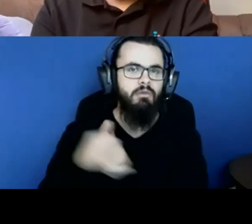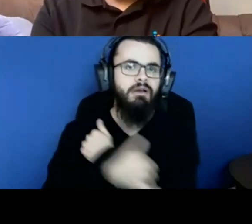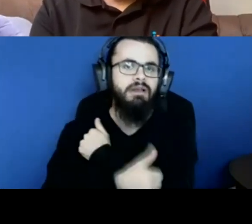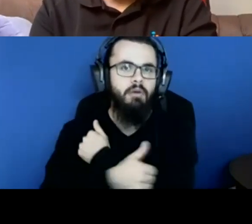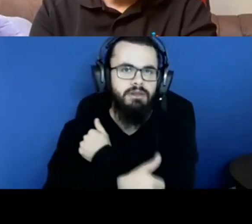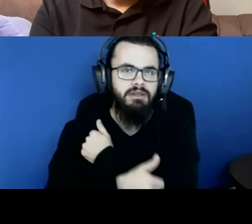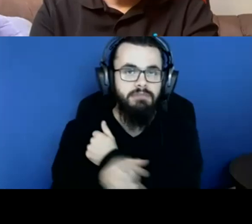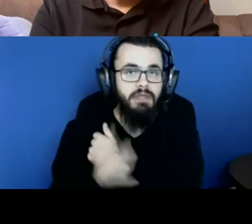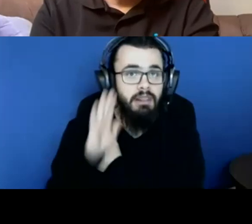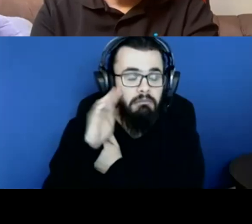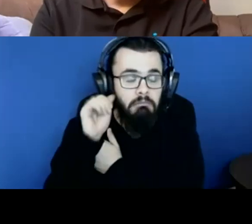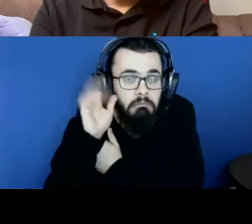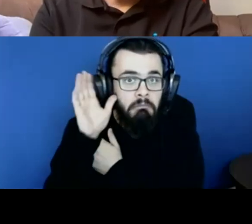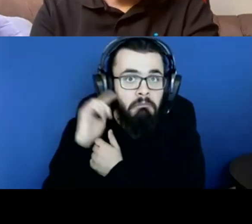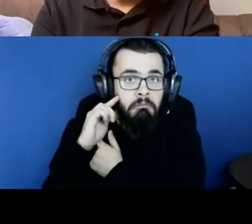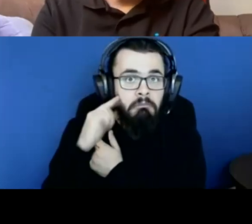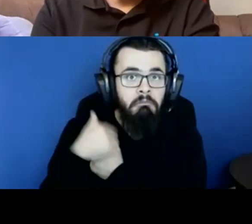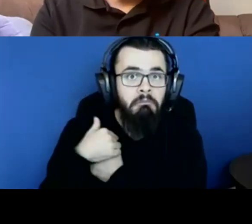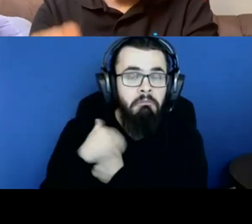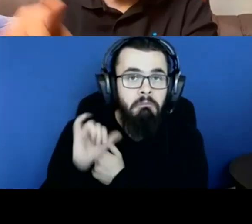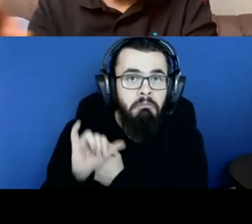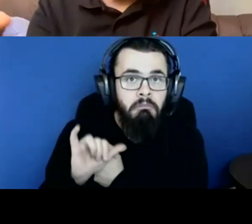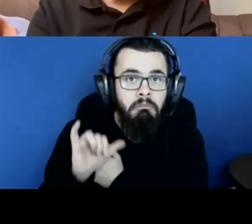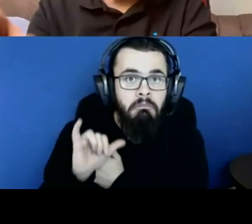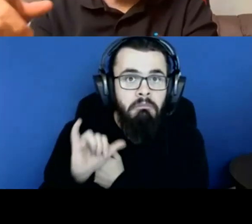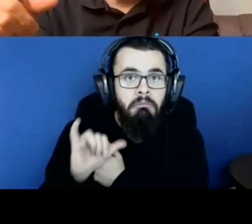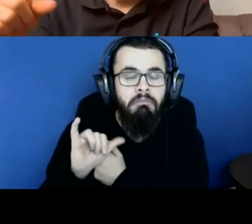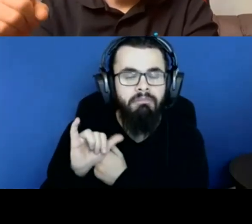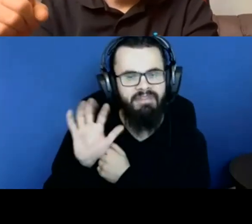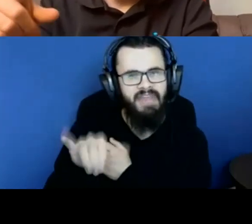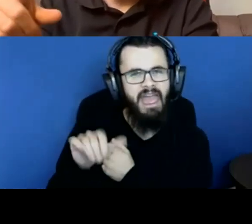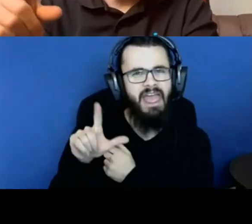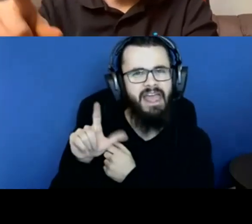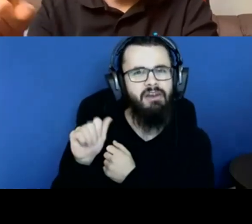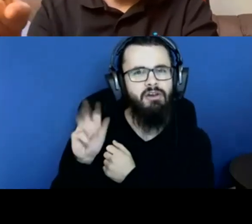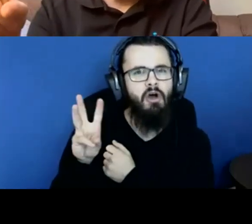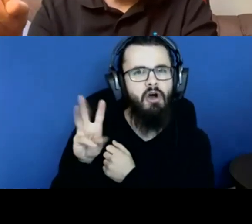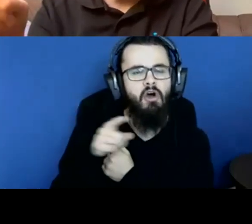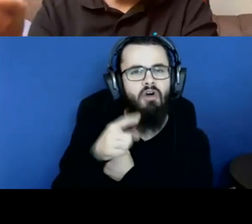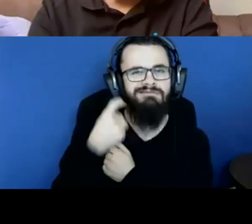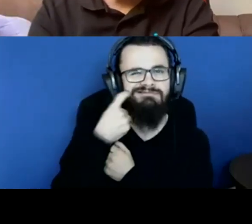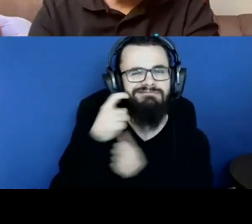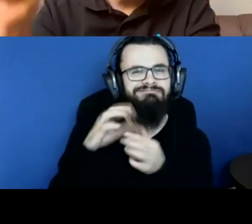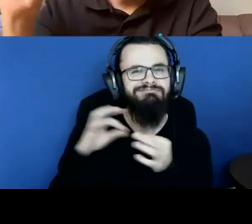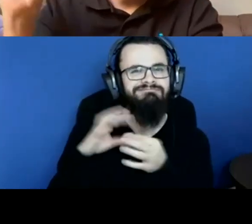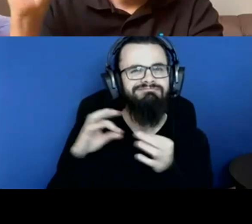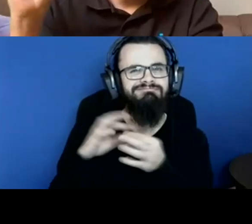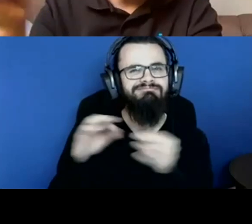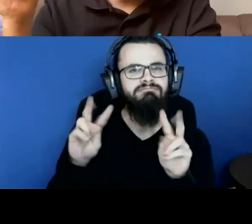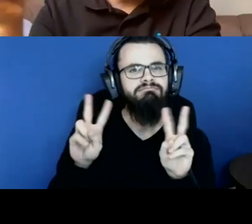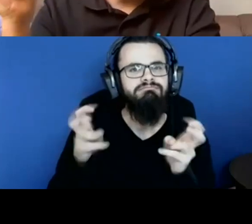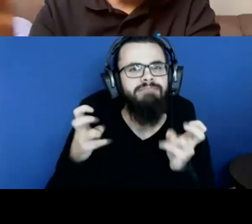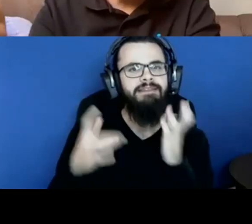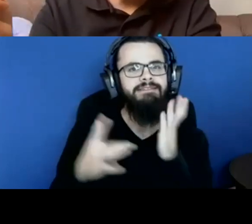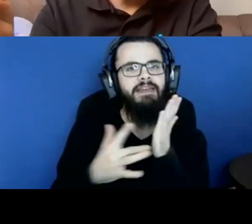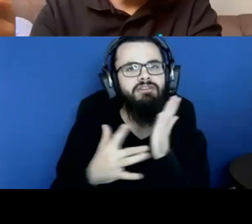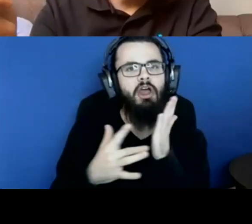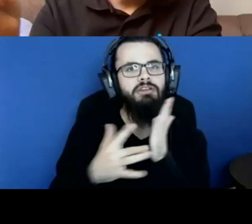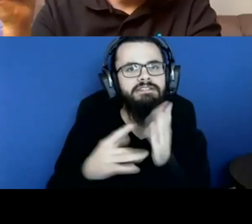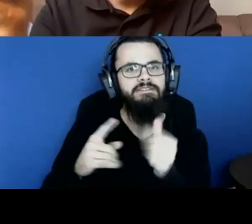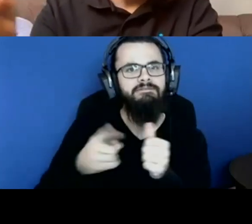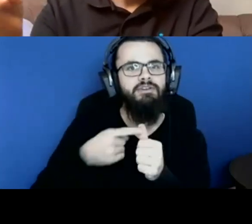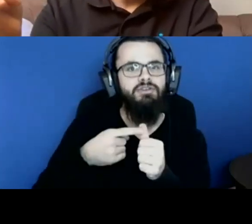And that law that was technology first, my